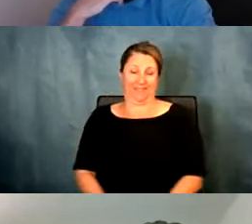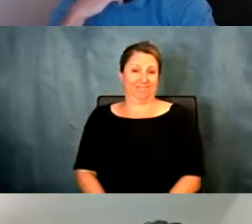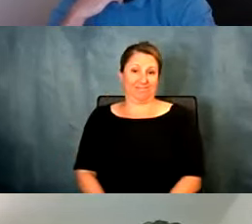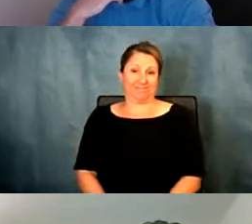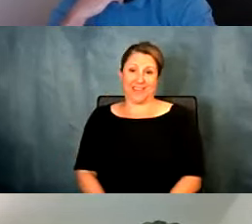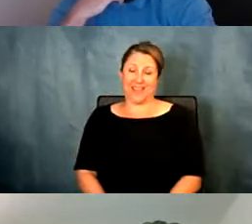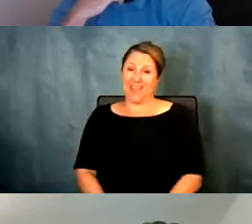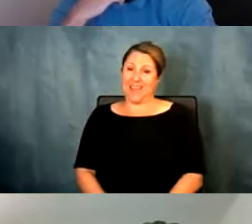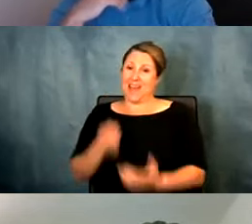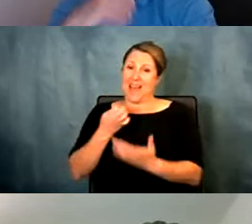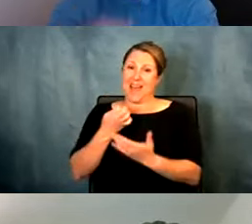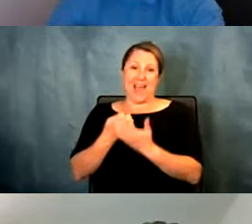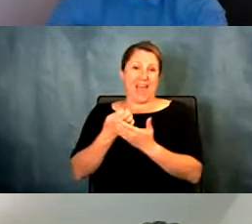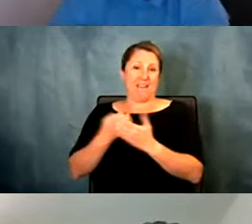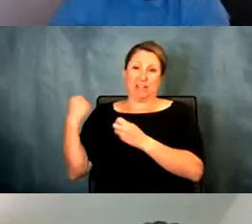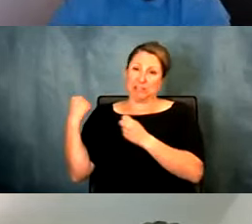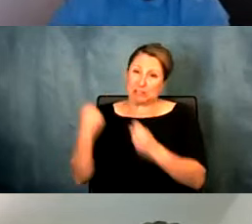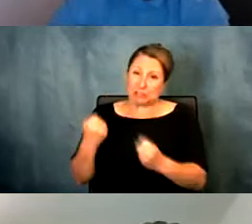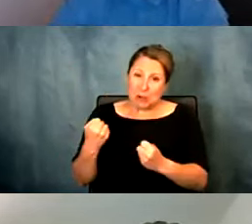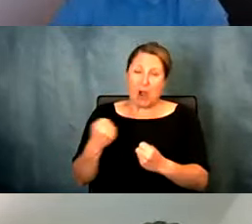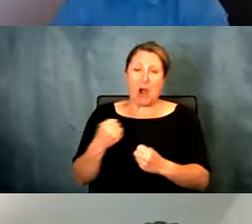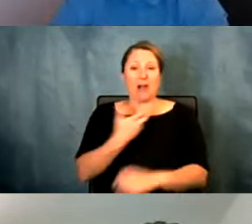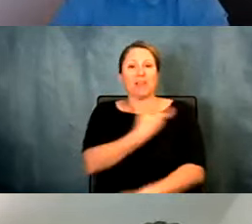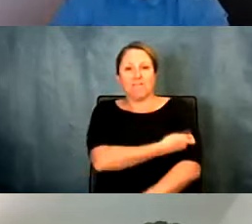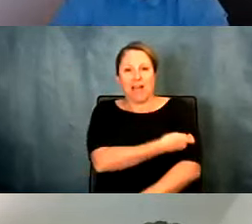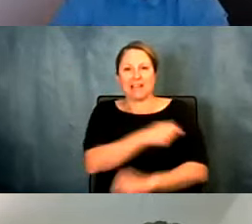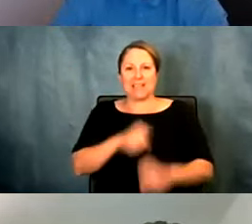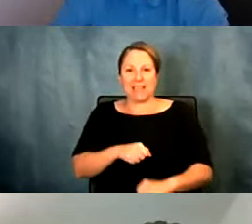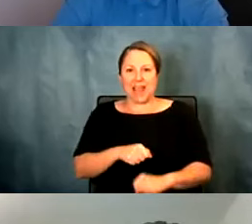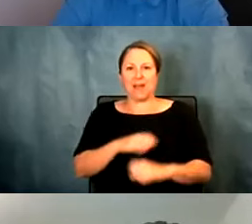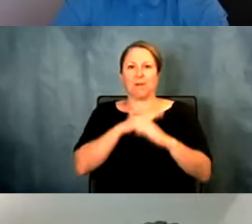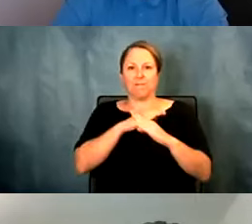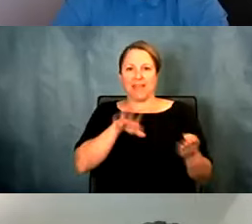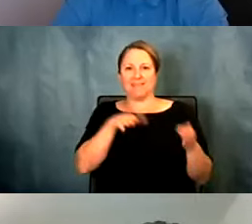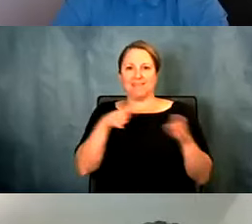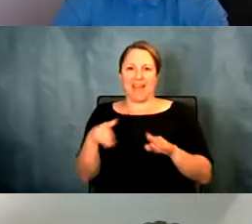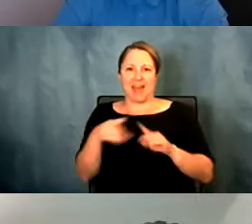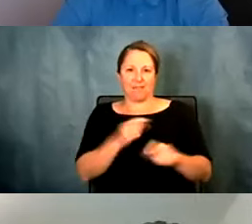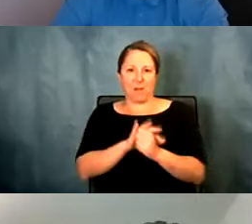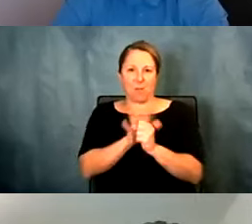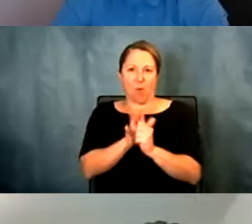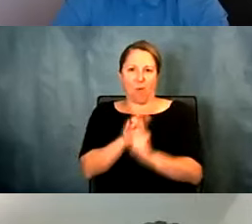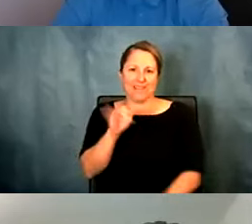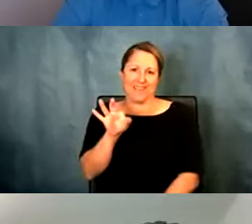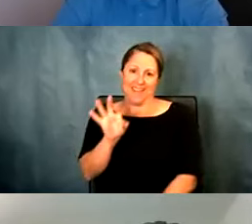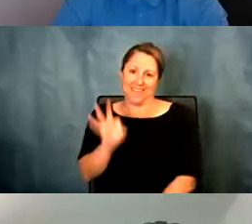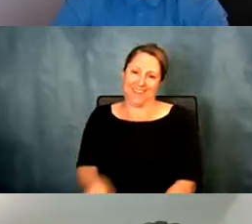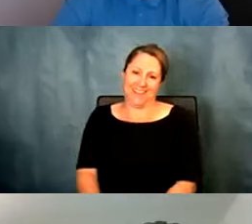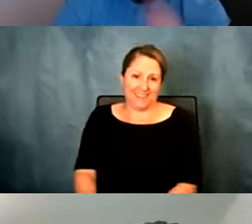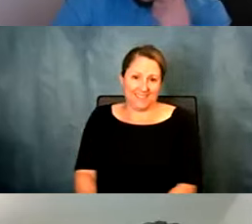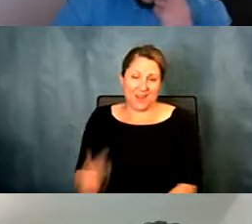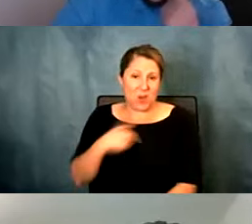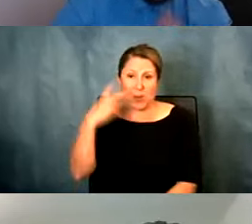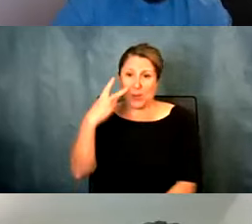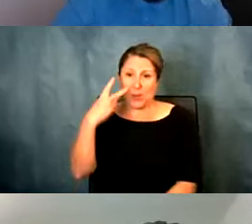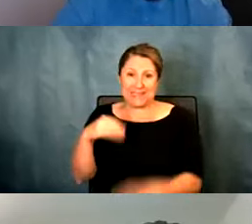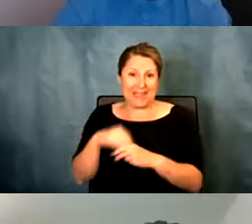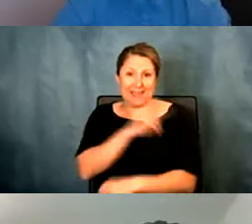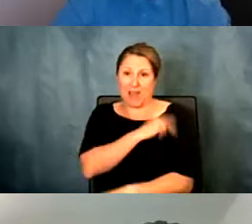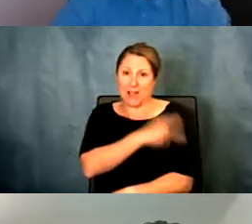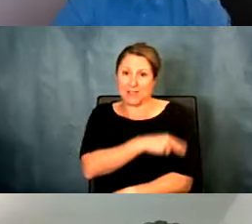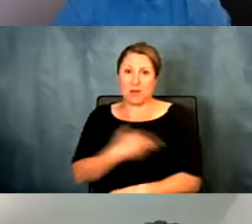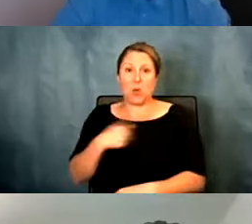overwhelming that the vaccine can protect you from dying from COVID-19. We're seeing it in our hospitals. We did a report here